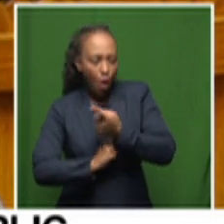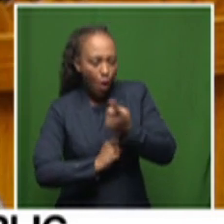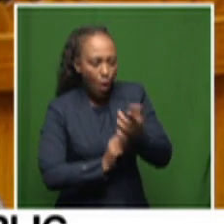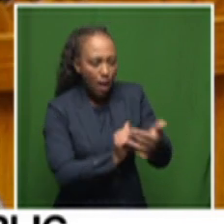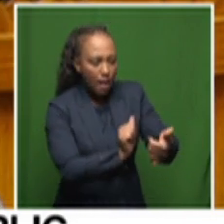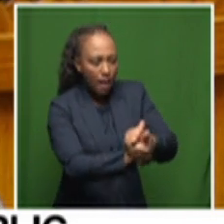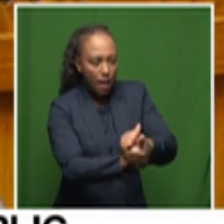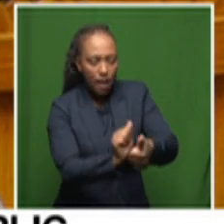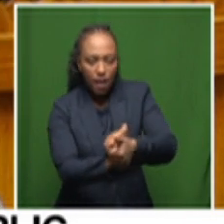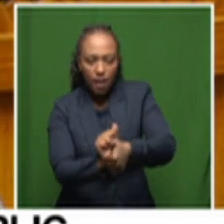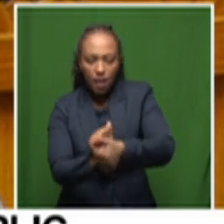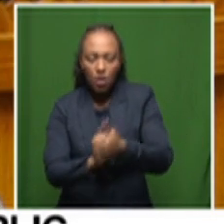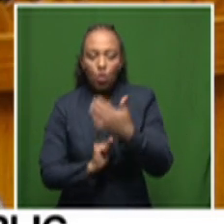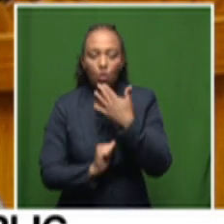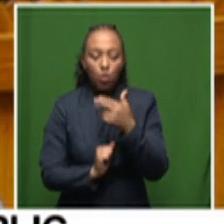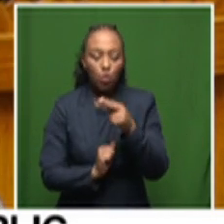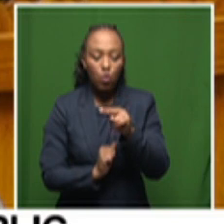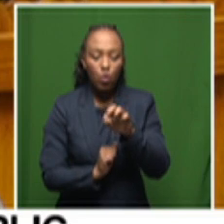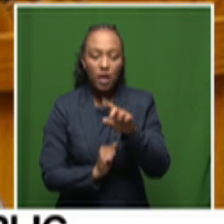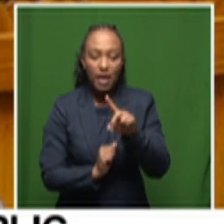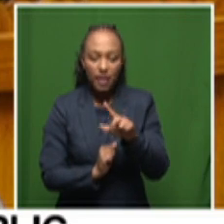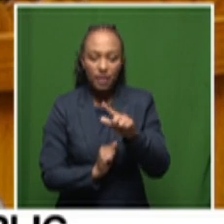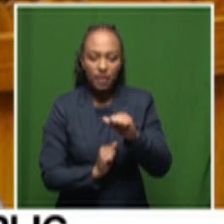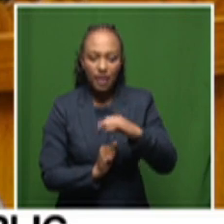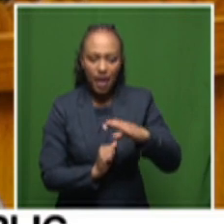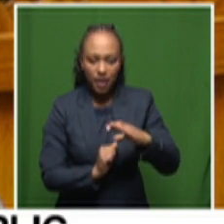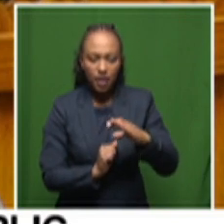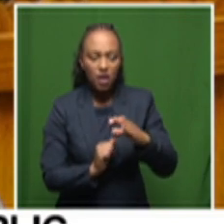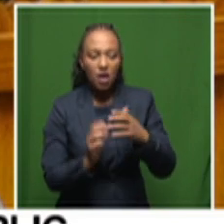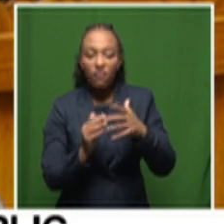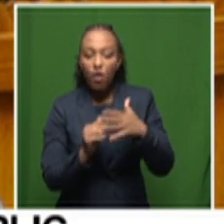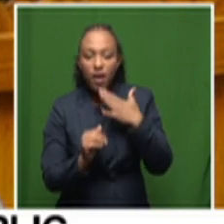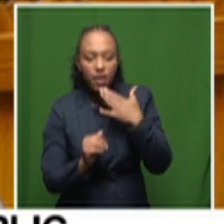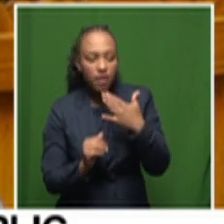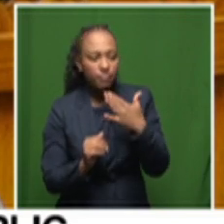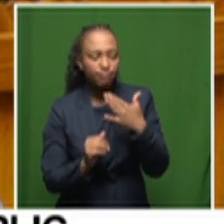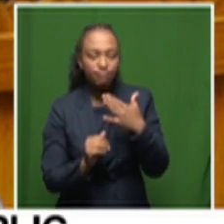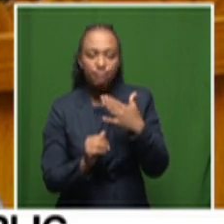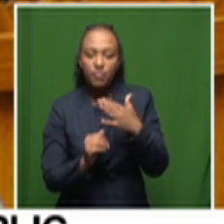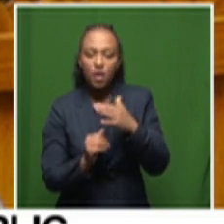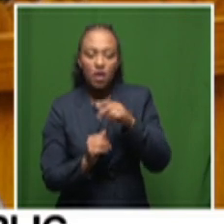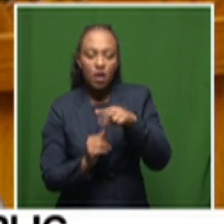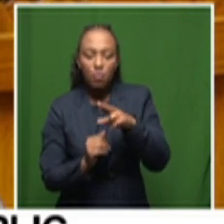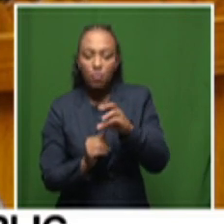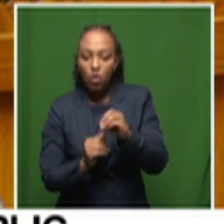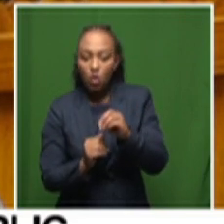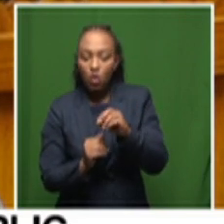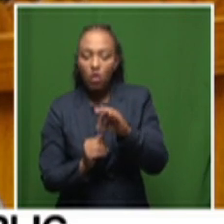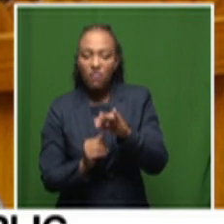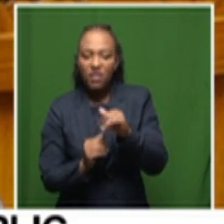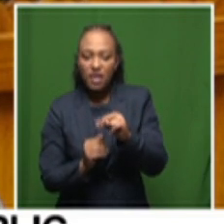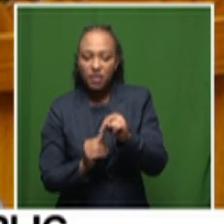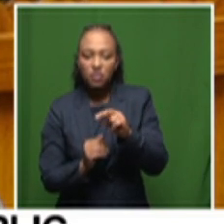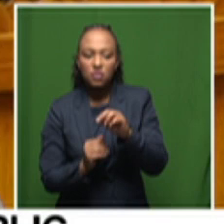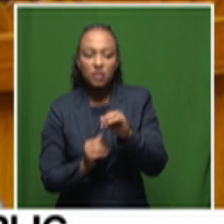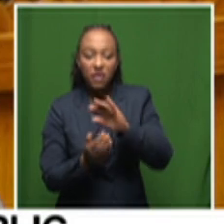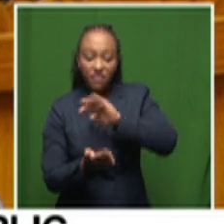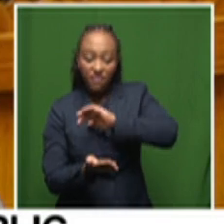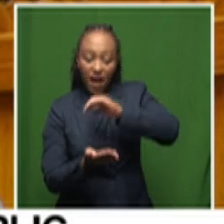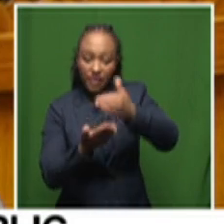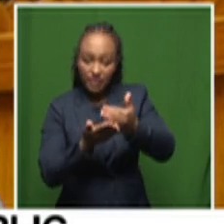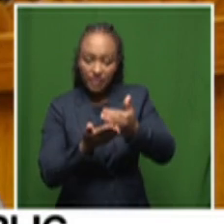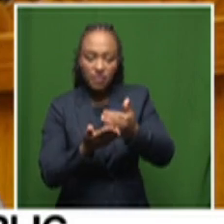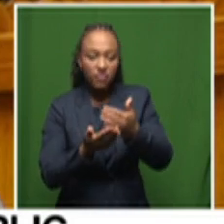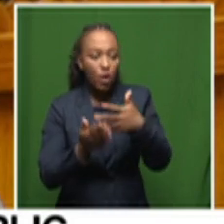constituencies for the annuitization of provident funds beginning in March 2021, which will